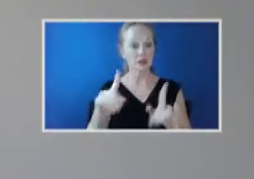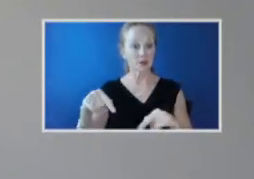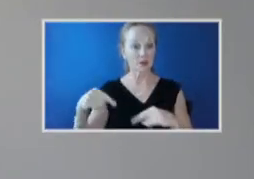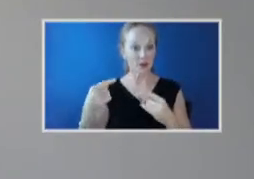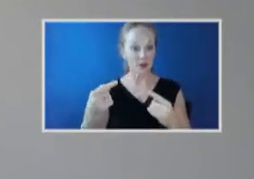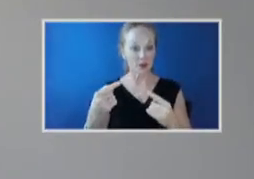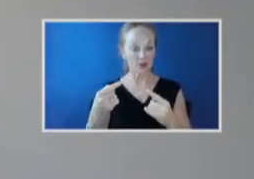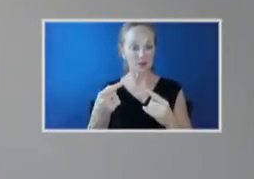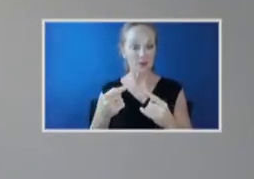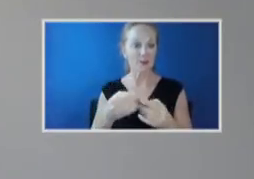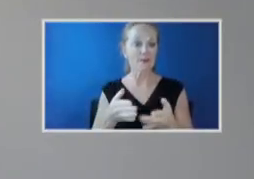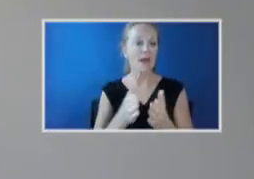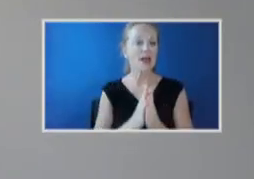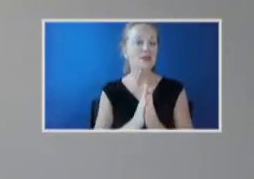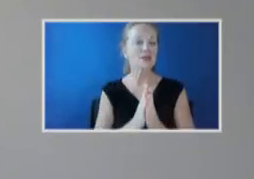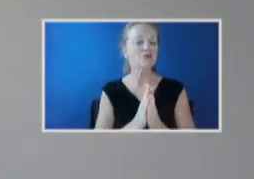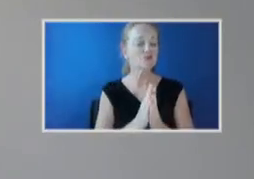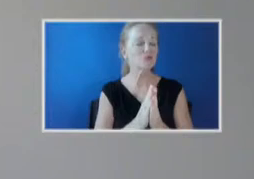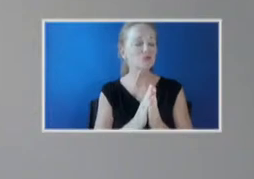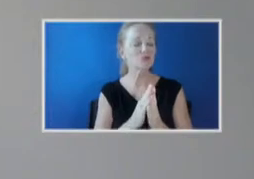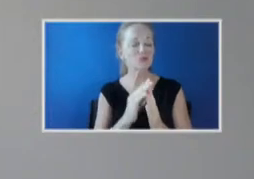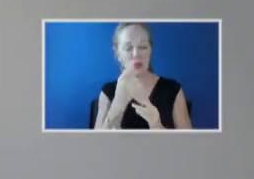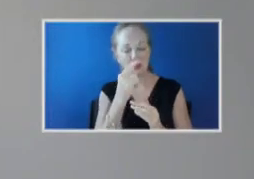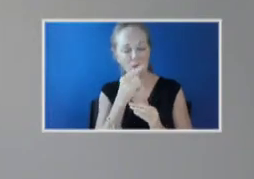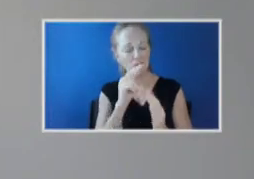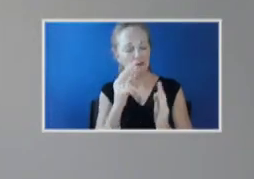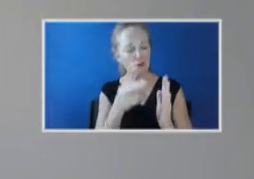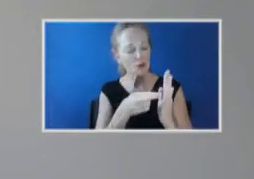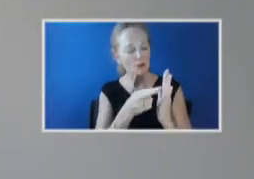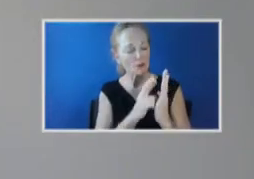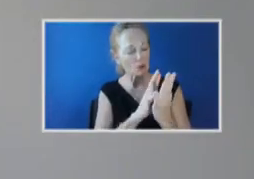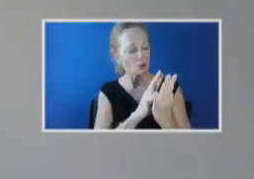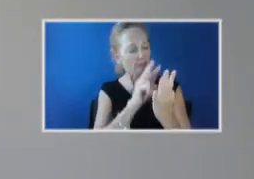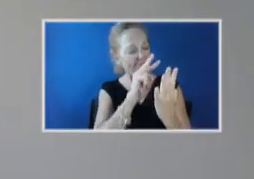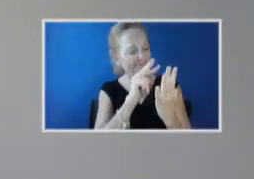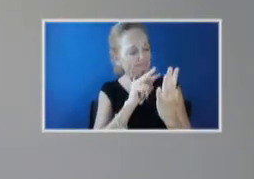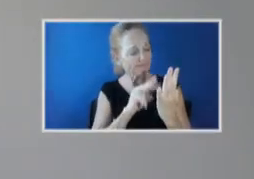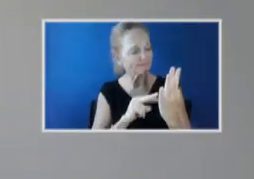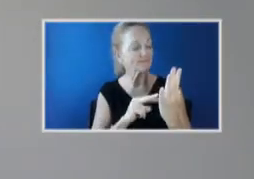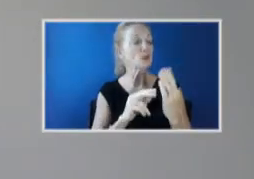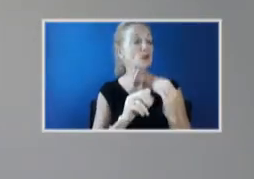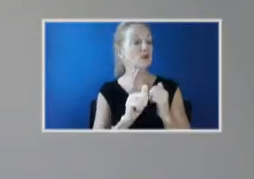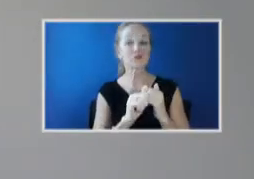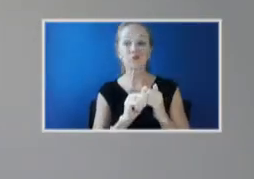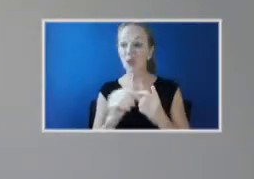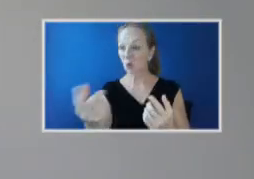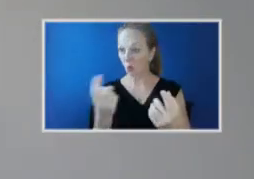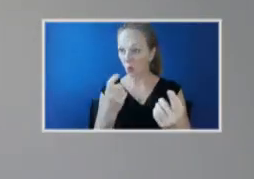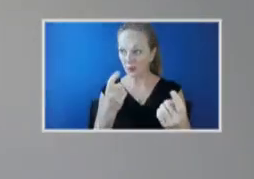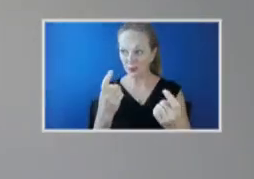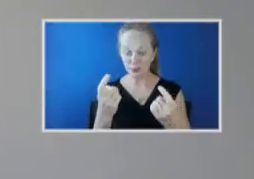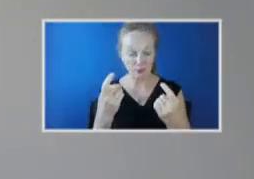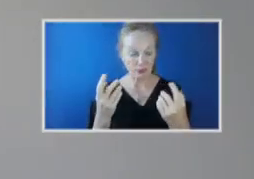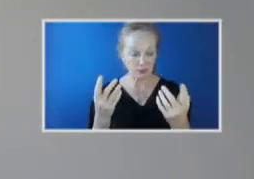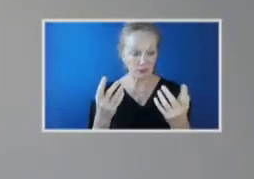ask you to take a minute to look over those, and hopefully we've followed up with any of you that had specific questions already,